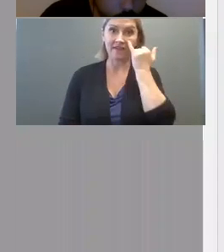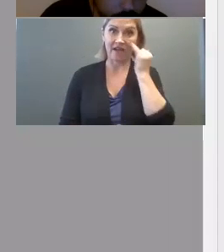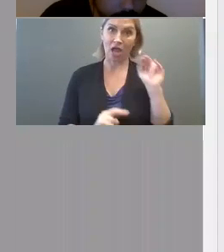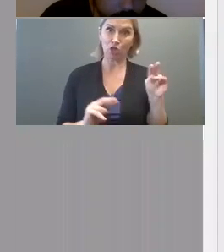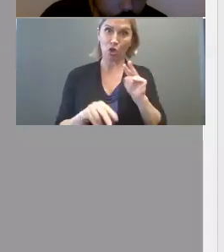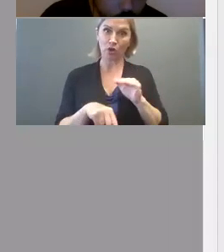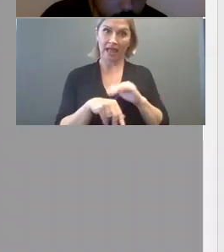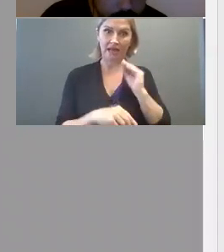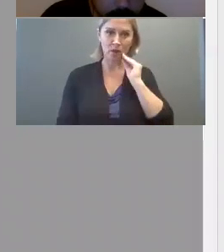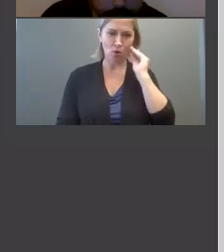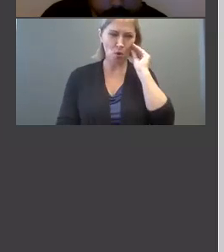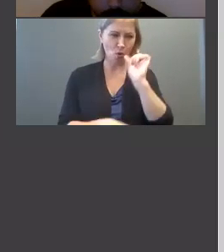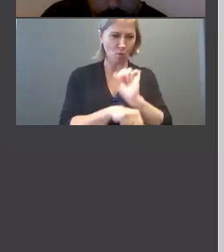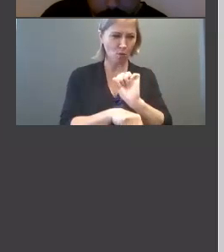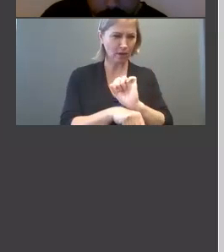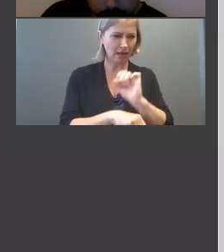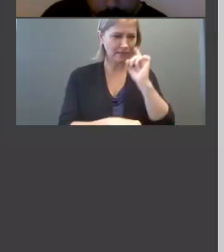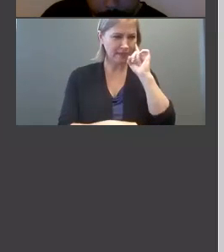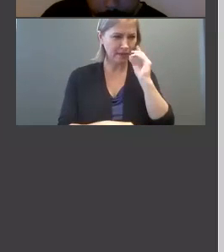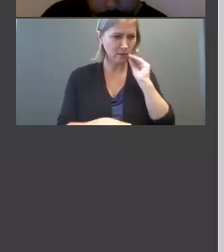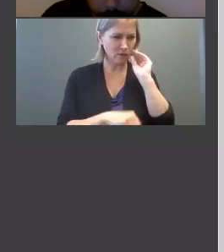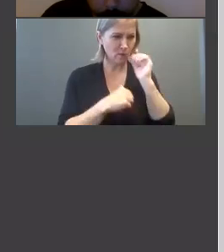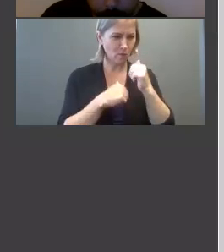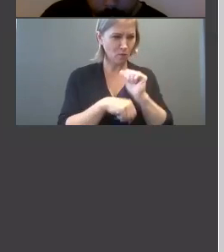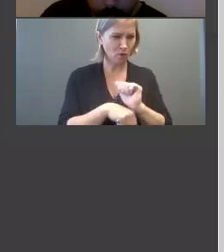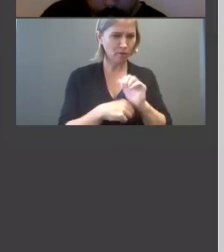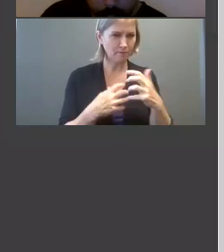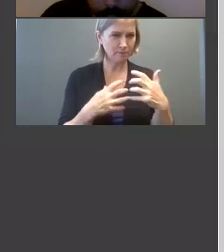our homework, I think the homework is a different thing, right?